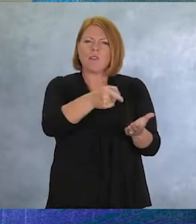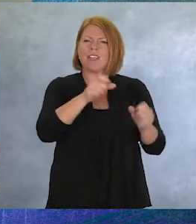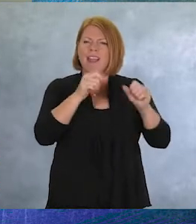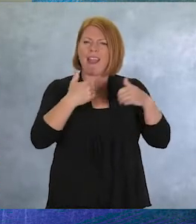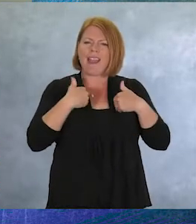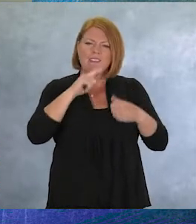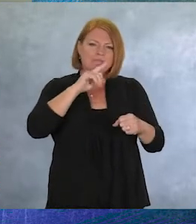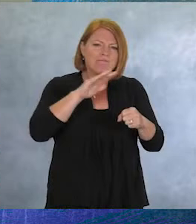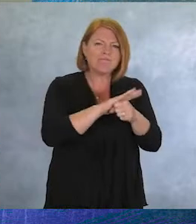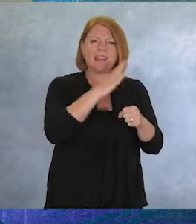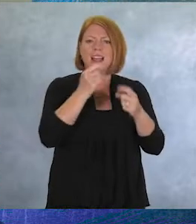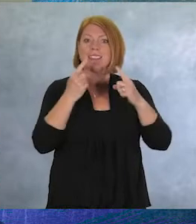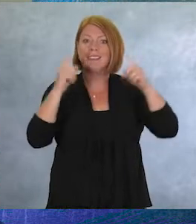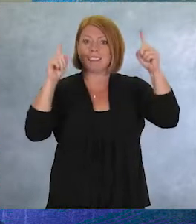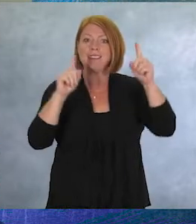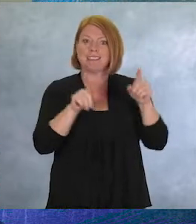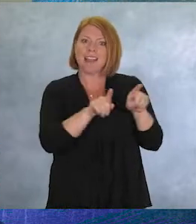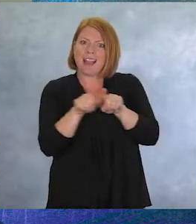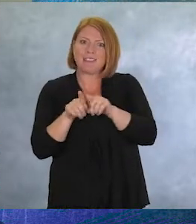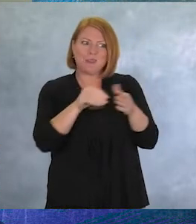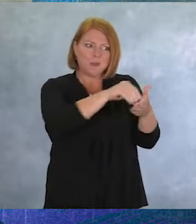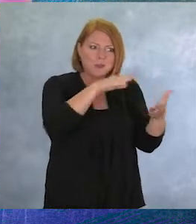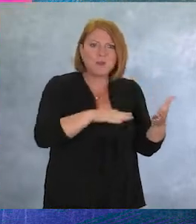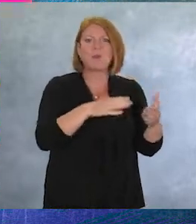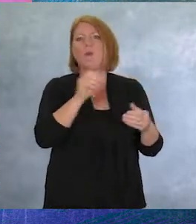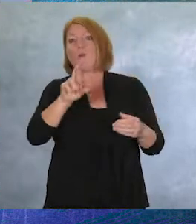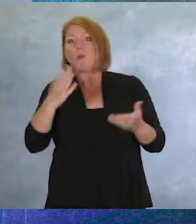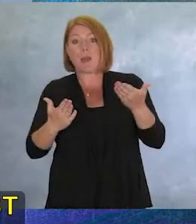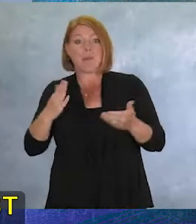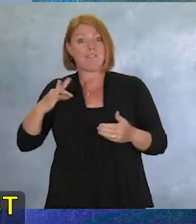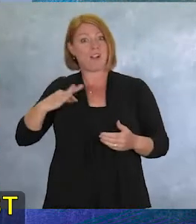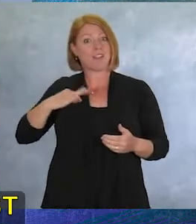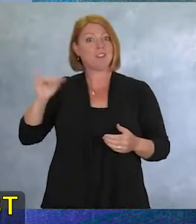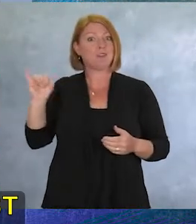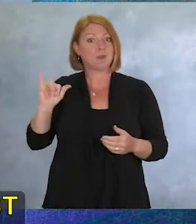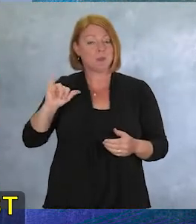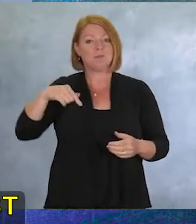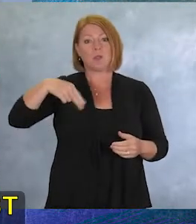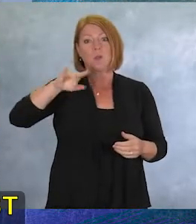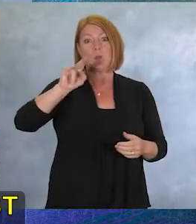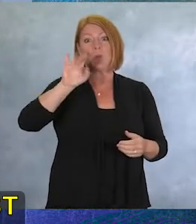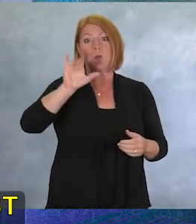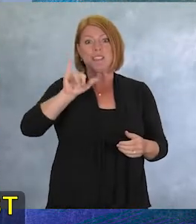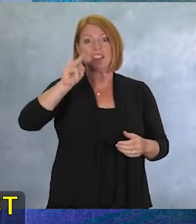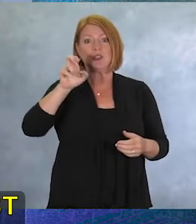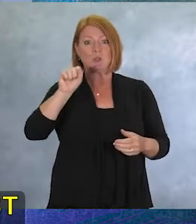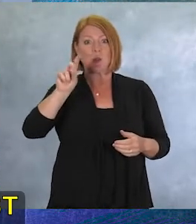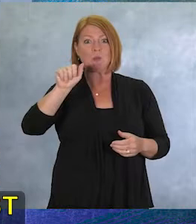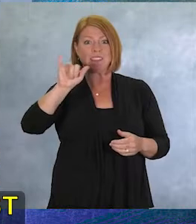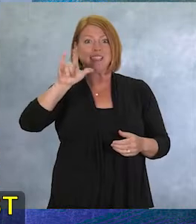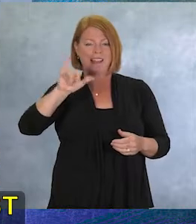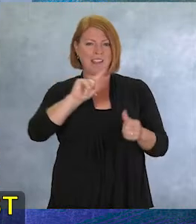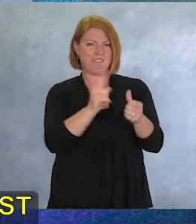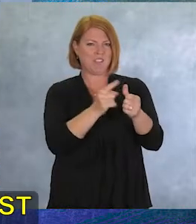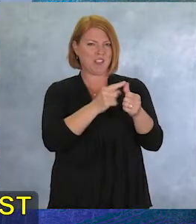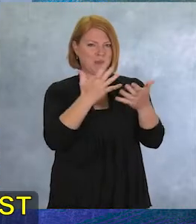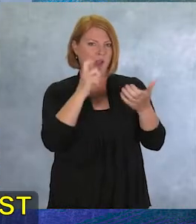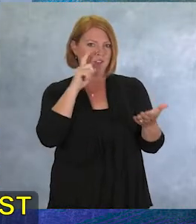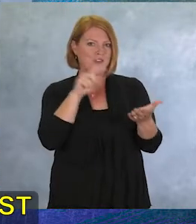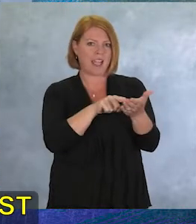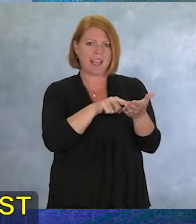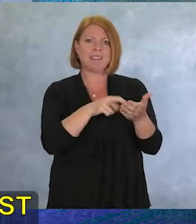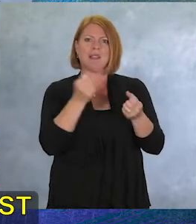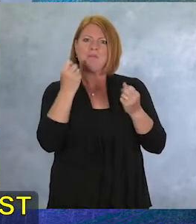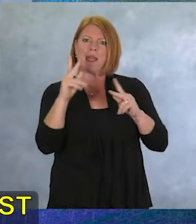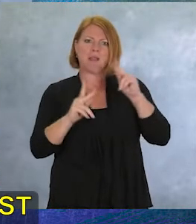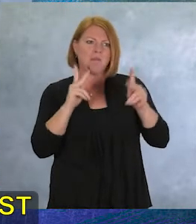dedication and success as a student or volunteer. Quincy Jones Daly, our first outstanding student winner, is described